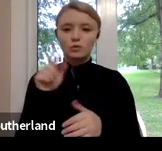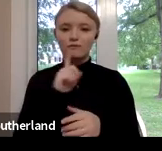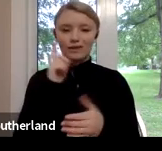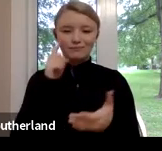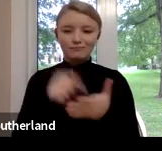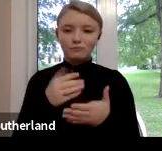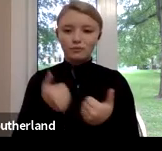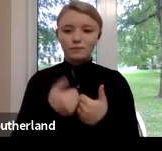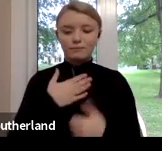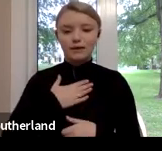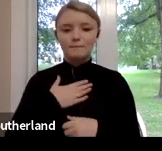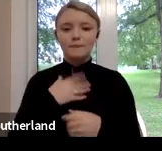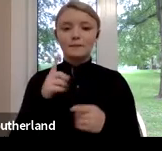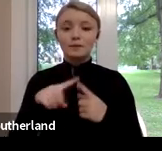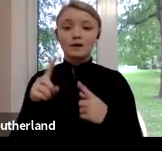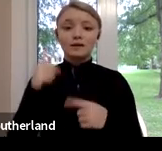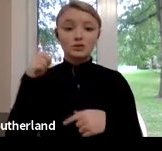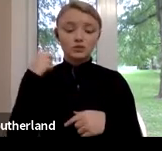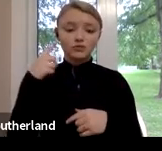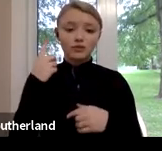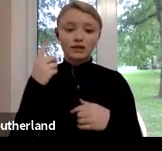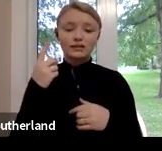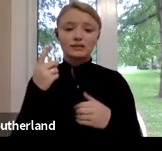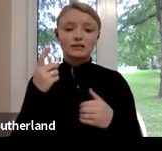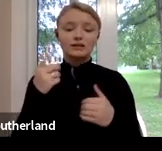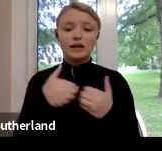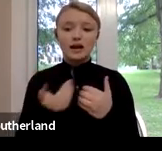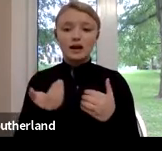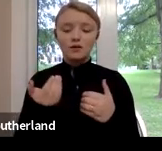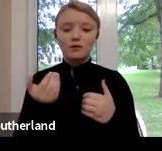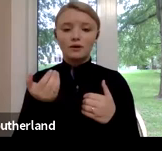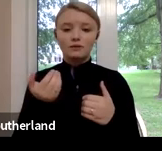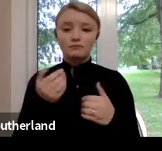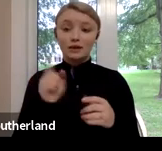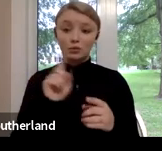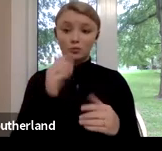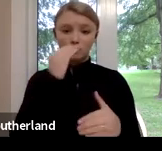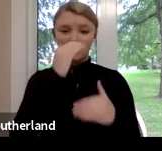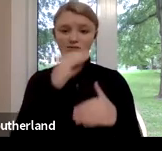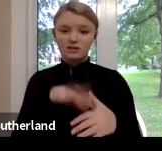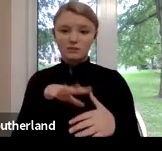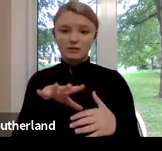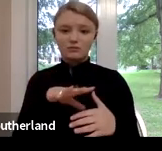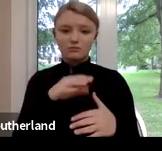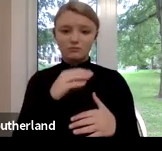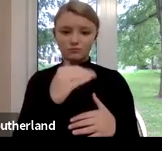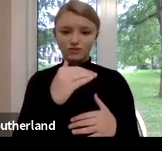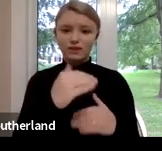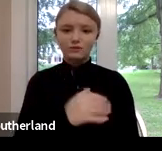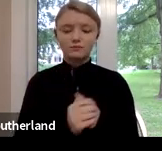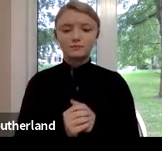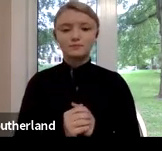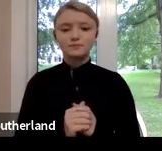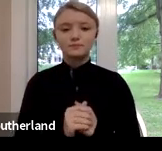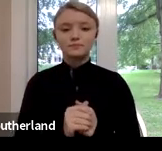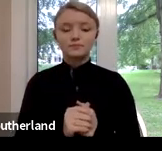But it is crazy the where it is. It's about right here, right